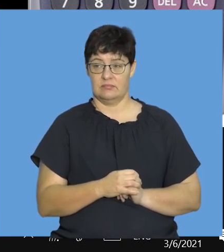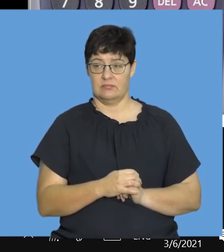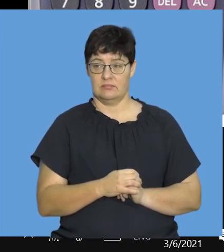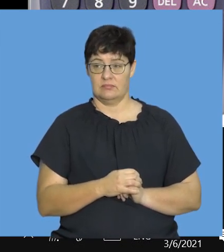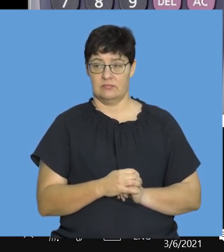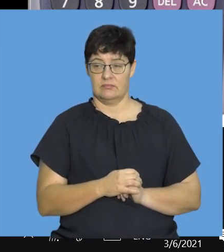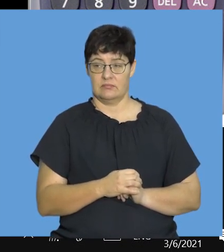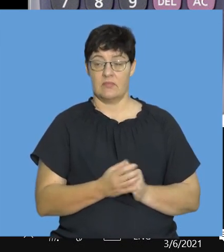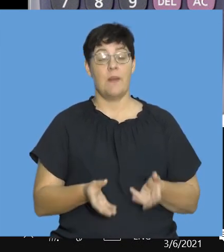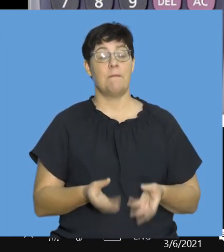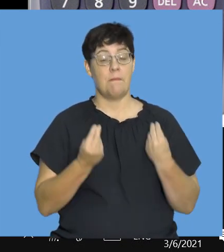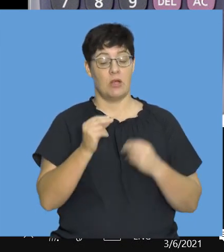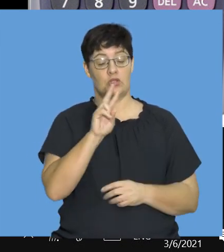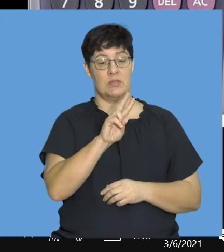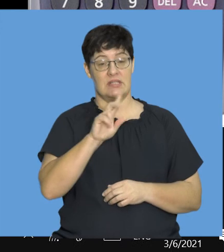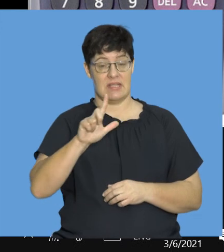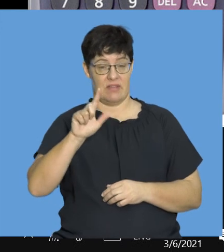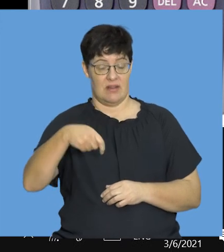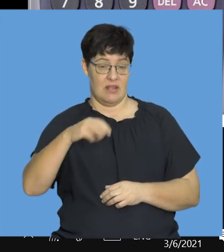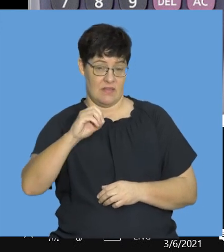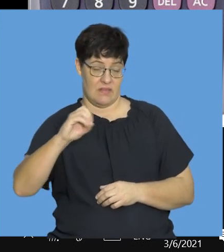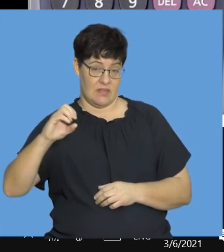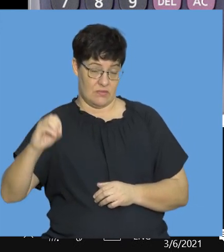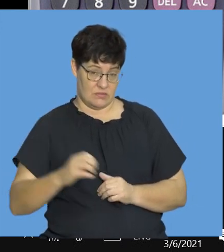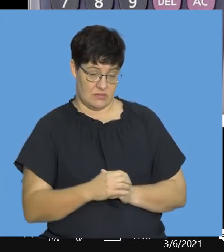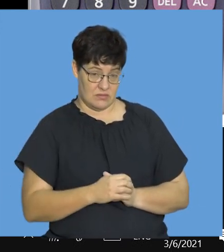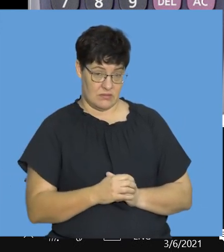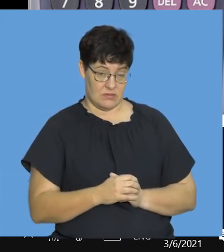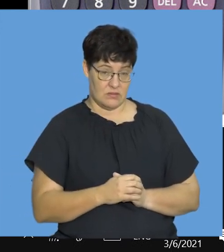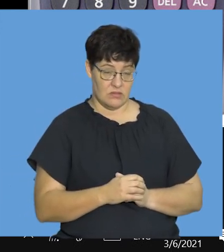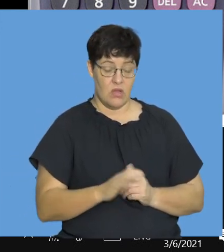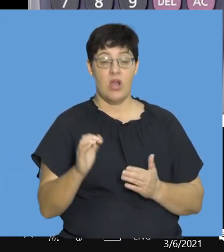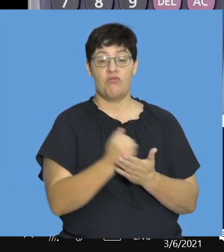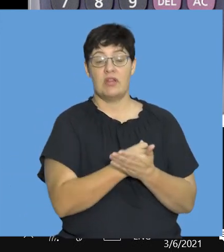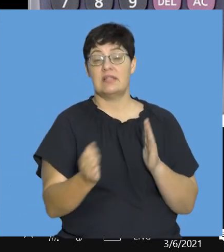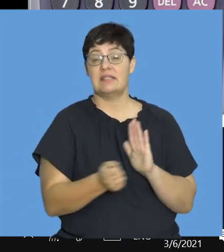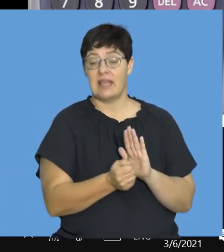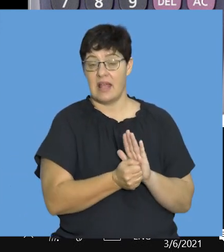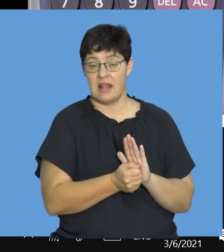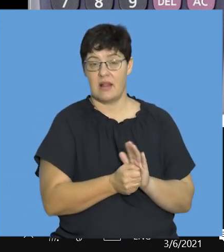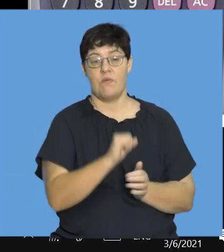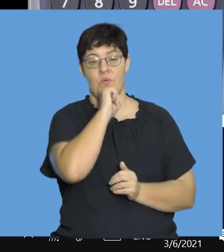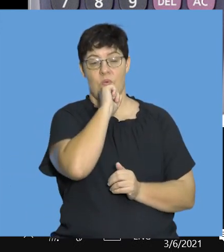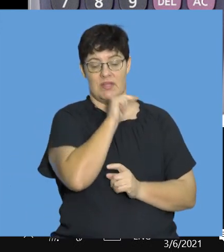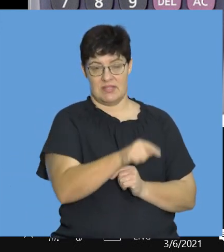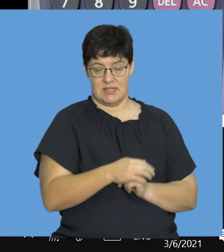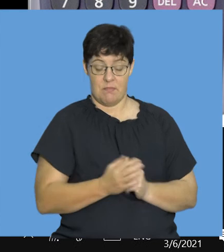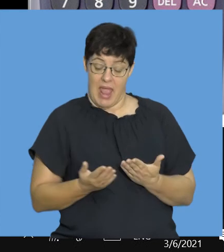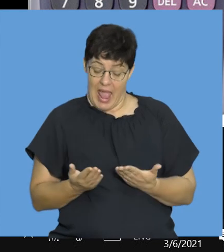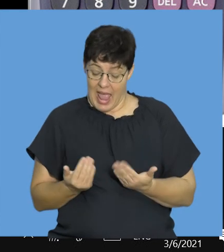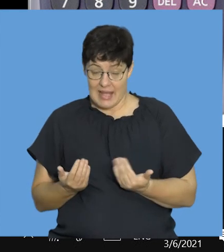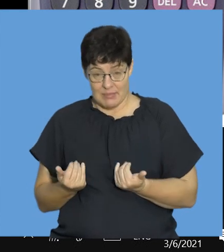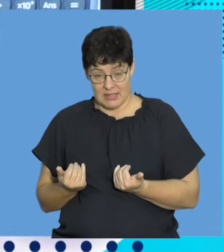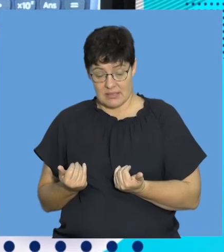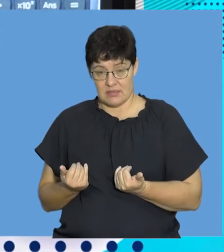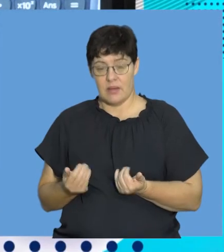and that gives me a figure of 27,000. So my credit sale was in August, but I'm anticipating to